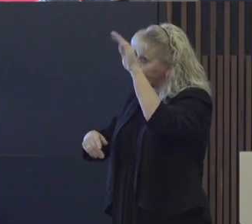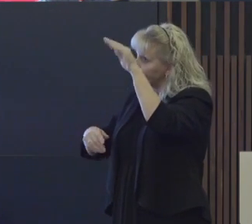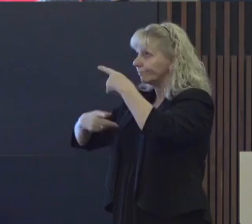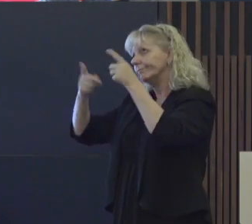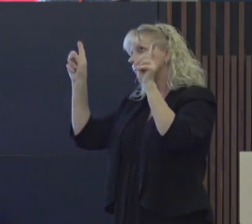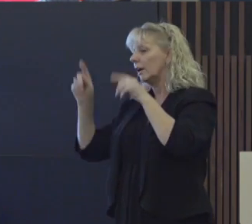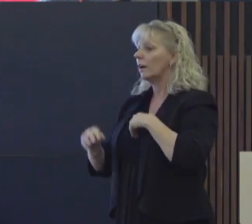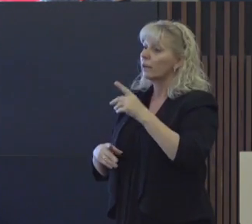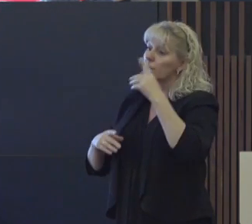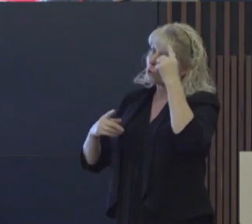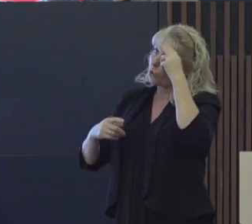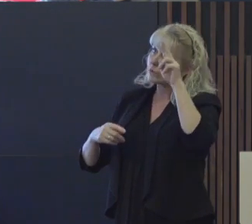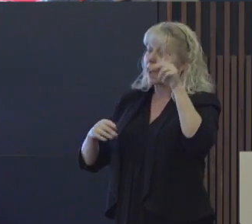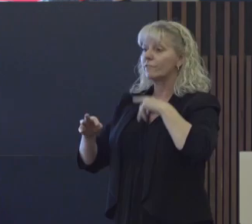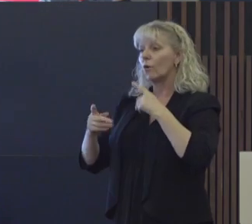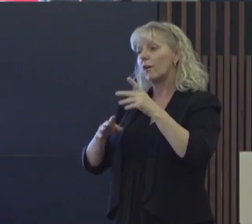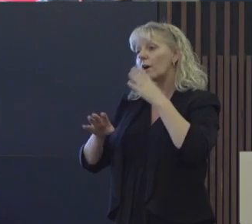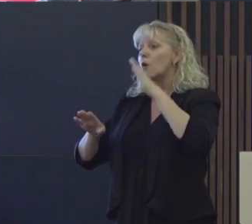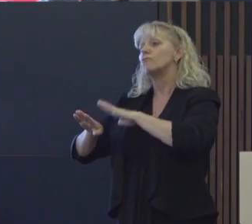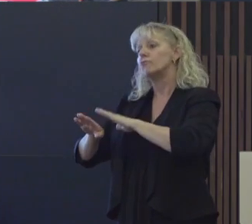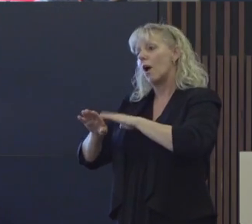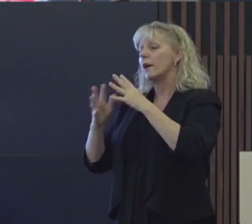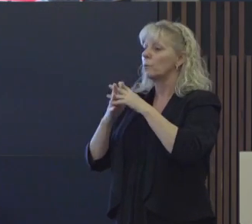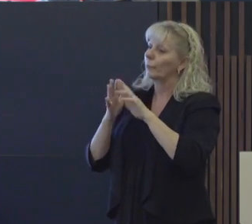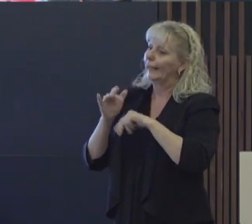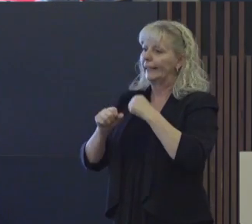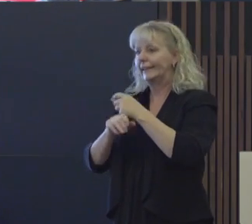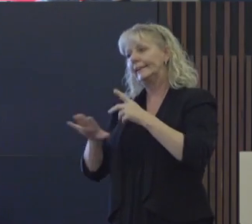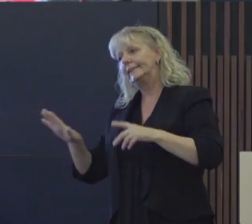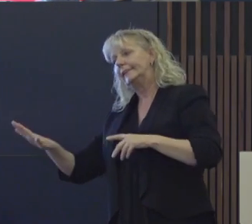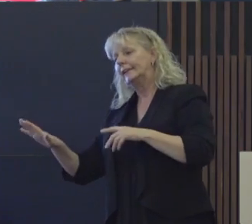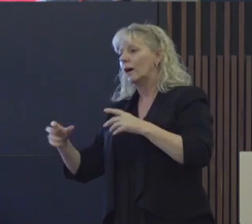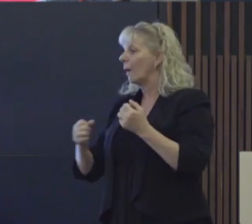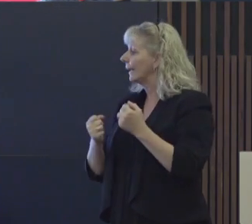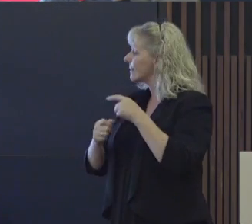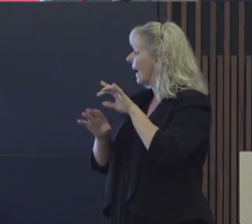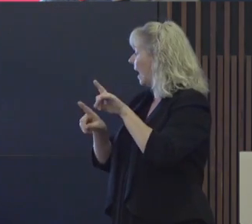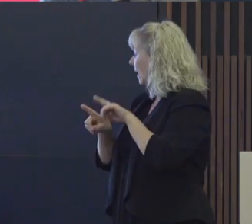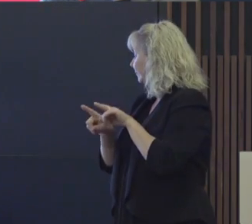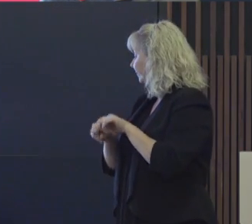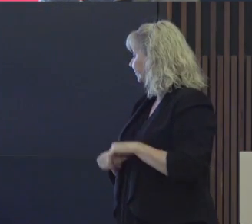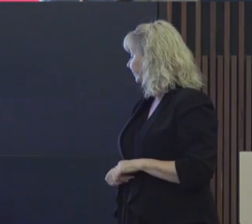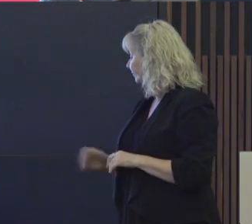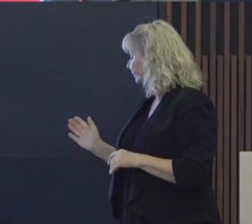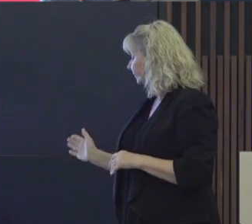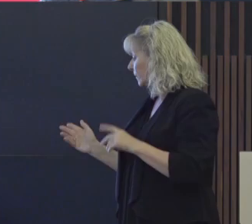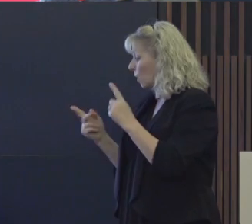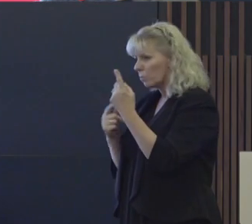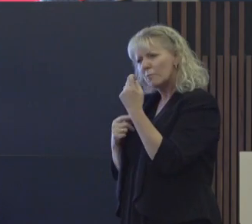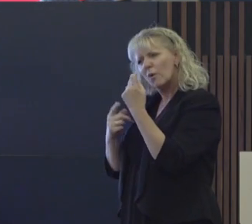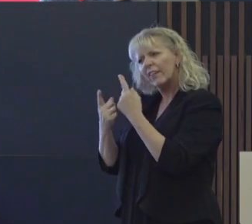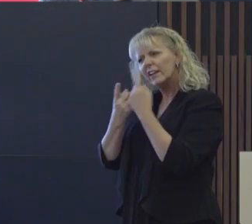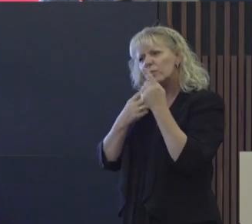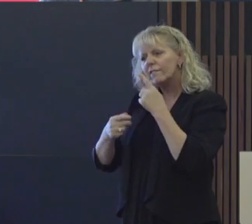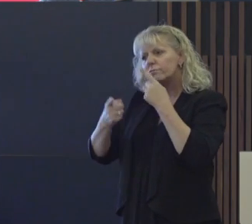the right-wing wankers they are. Just quickly before we wrap up, there was just one other thing that you have talked to me